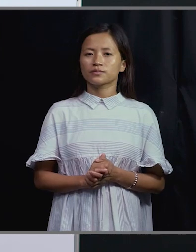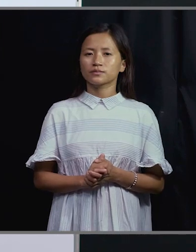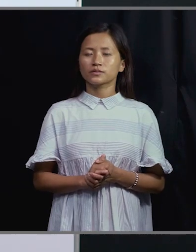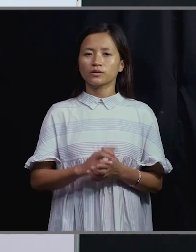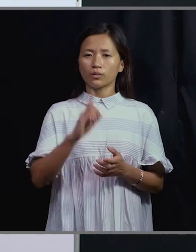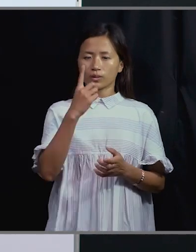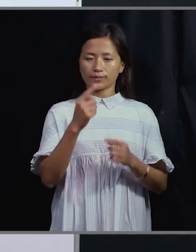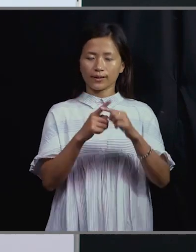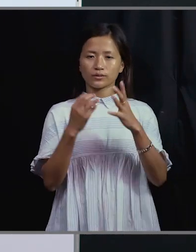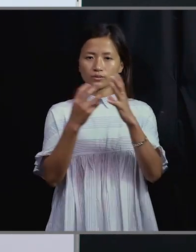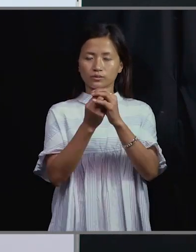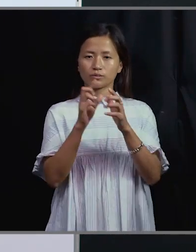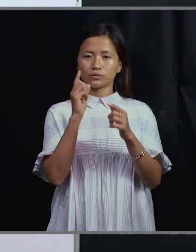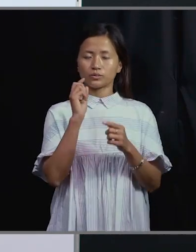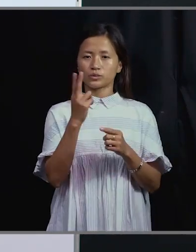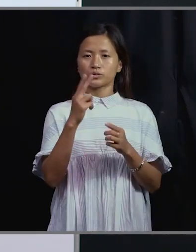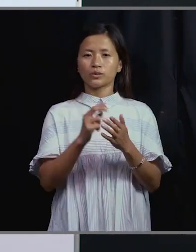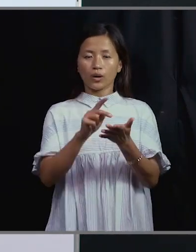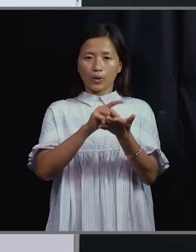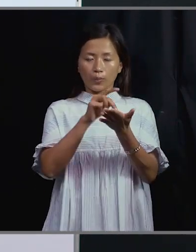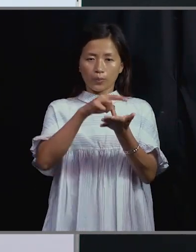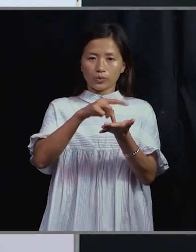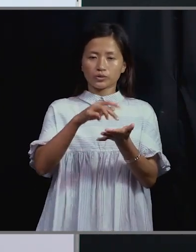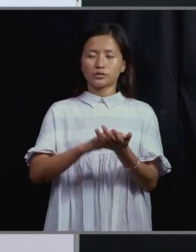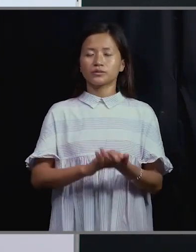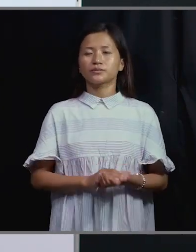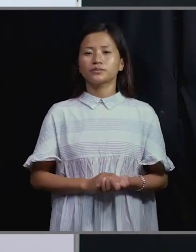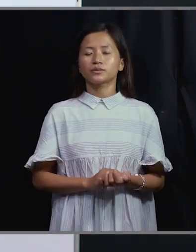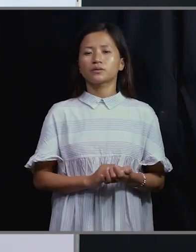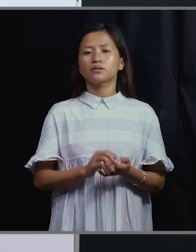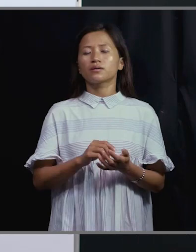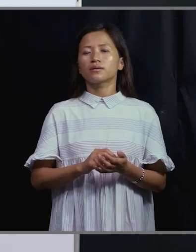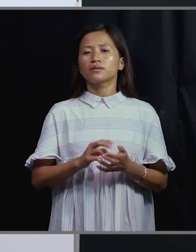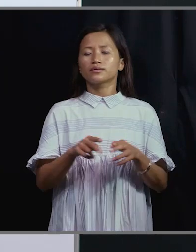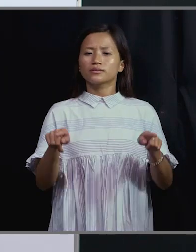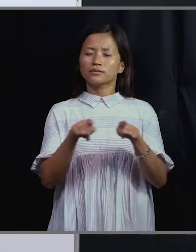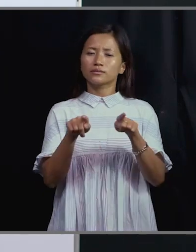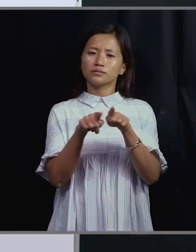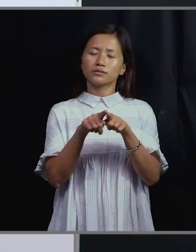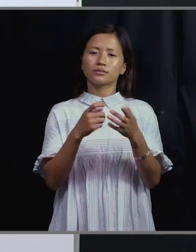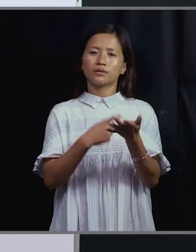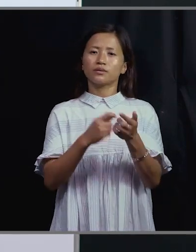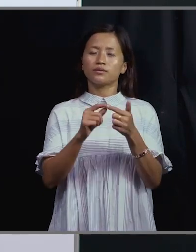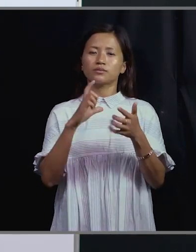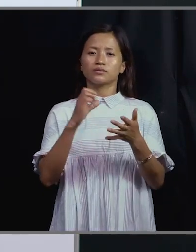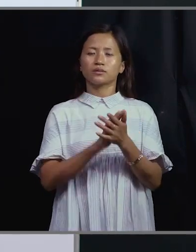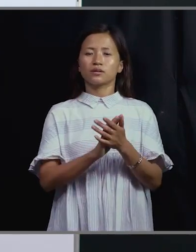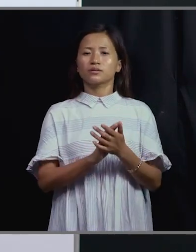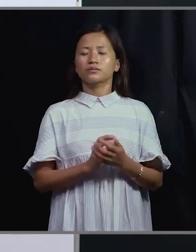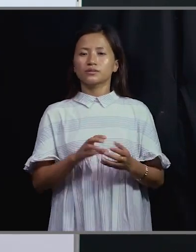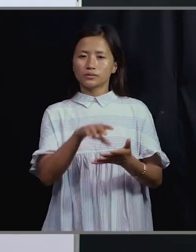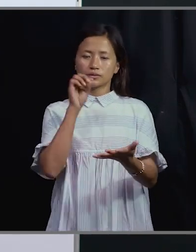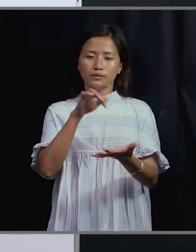one at ortho position and the other at para position, the same reaction will take place. Substitution will take place